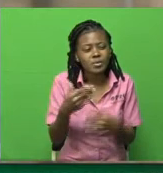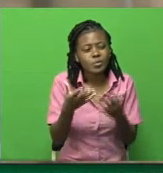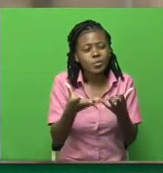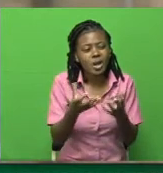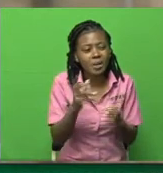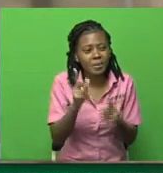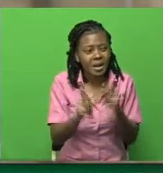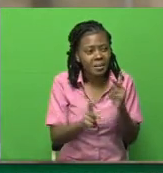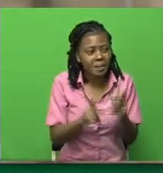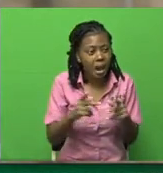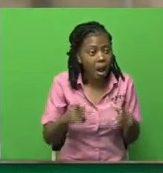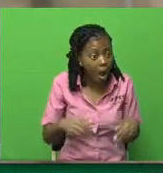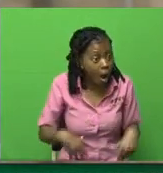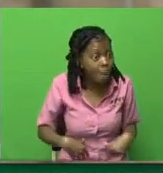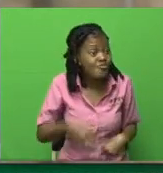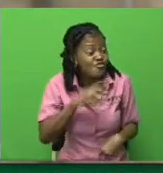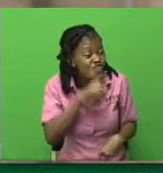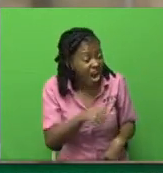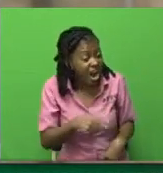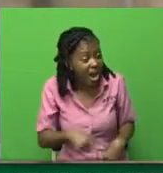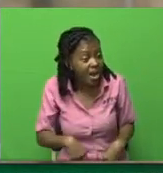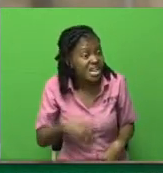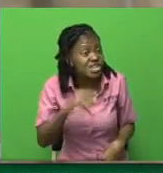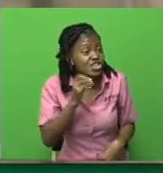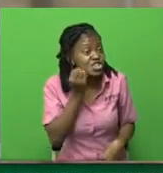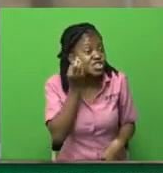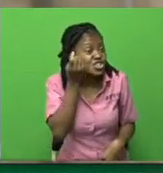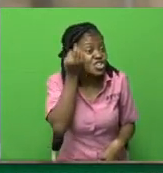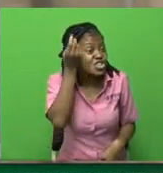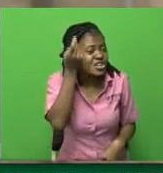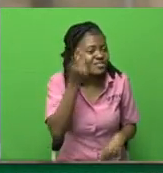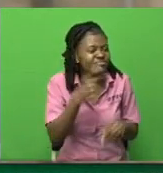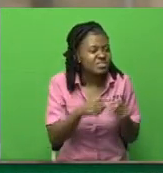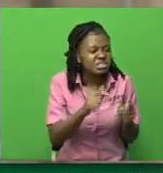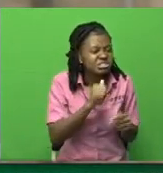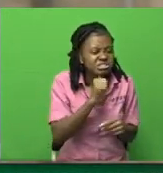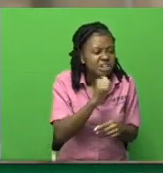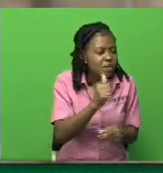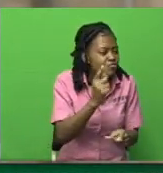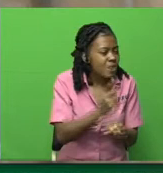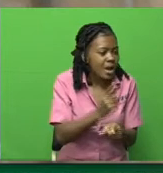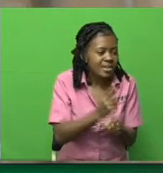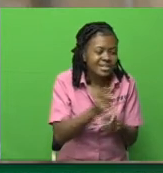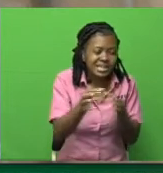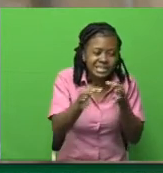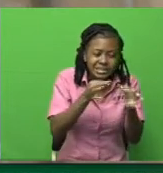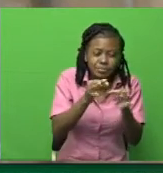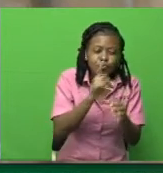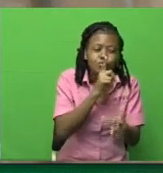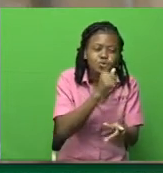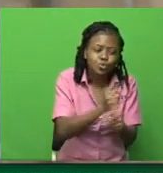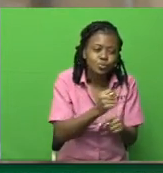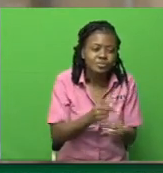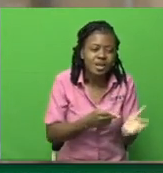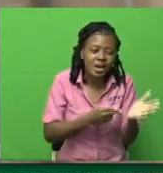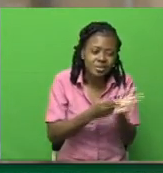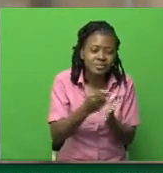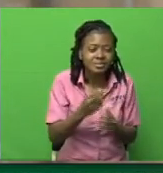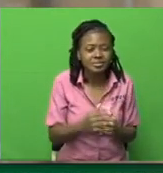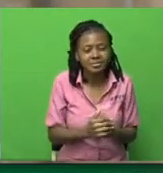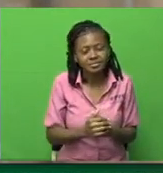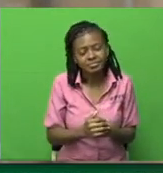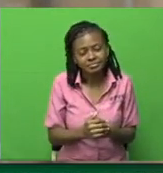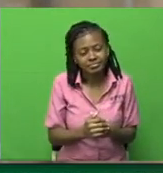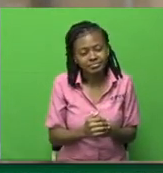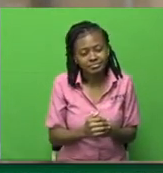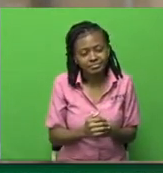the people of Trinidad and Tobago without leveling with them without any Cinderella of Truth or decency and